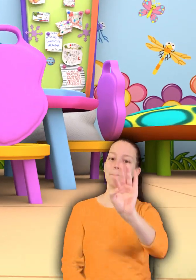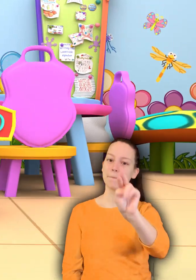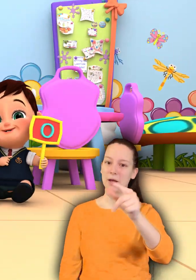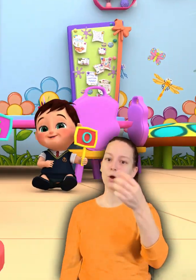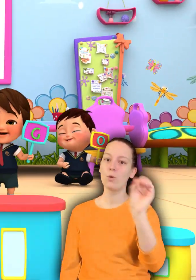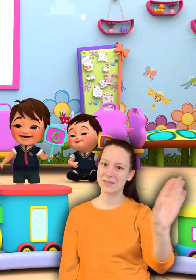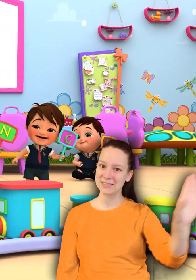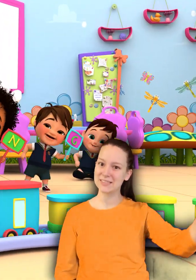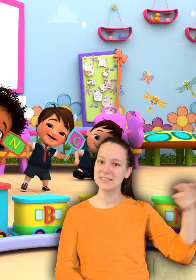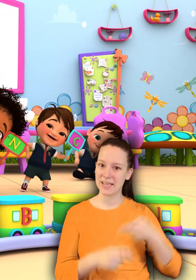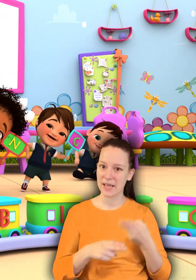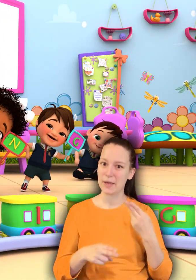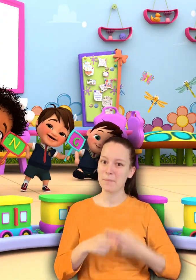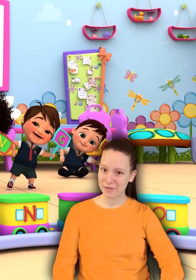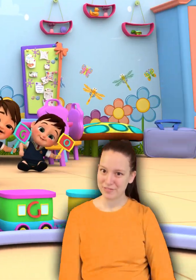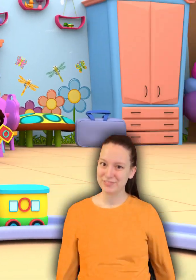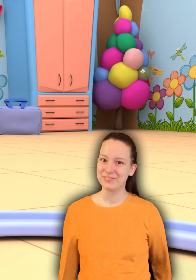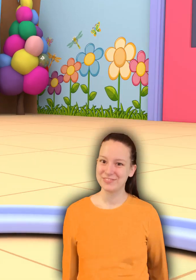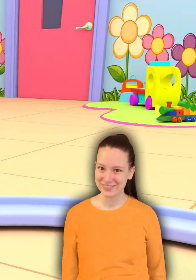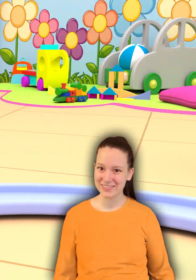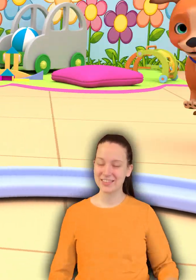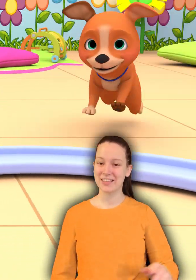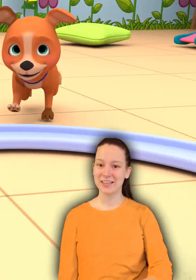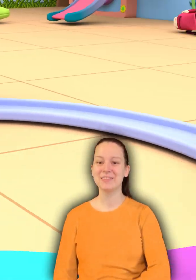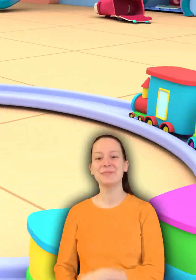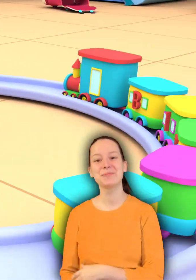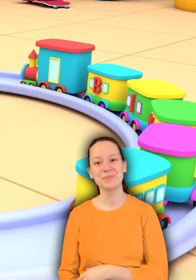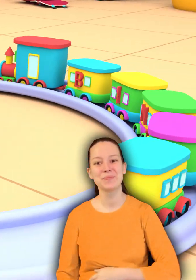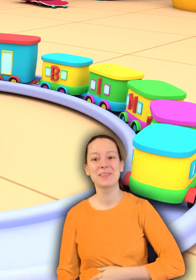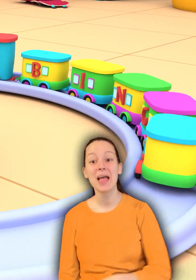and Bingo was his name